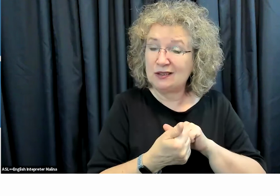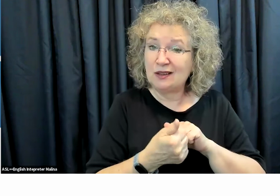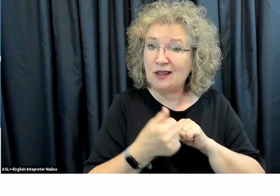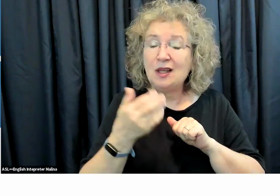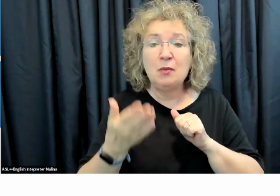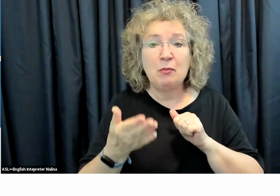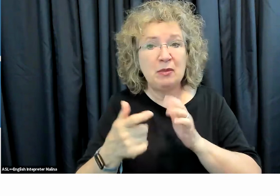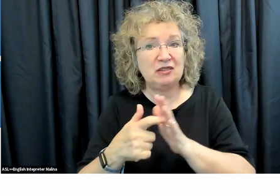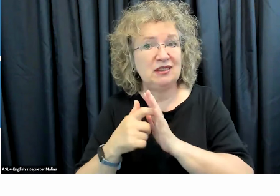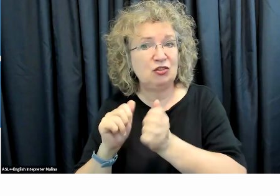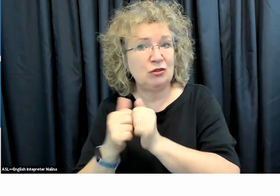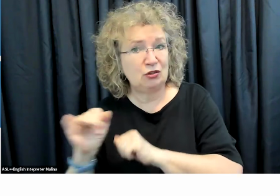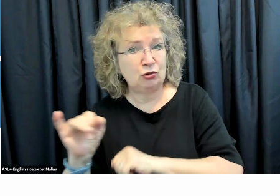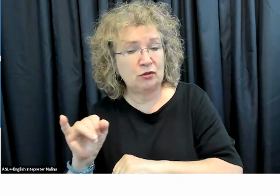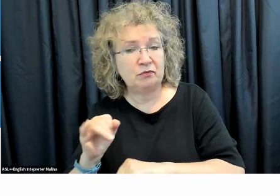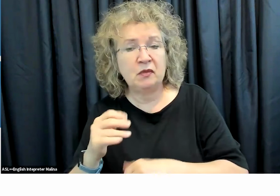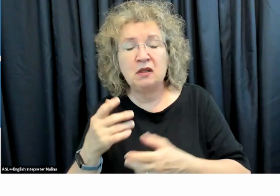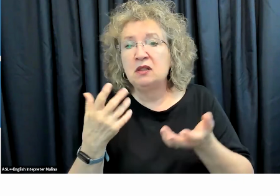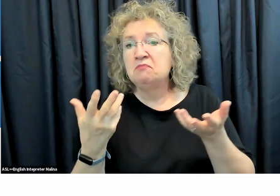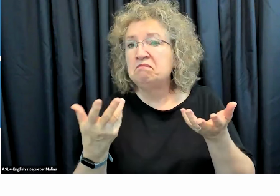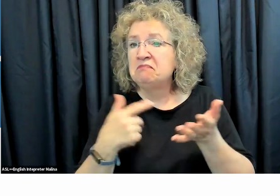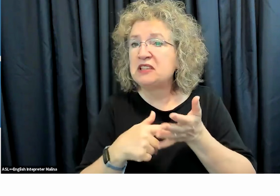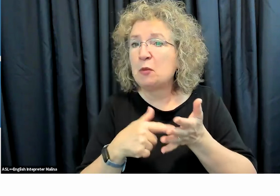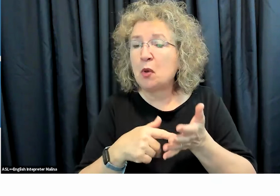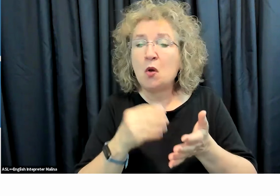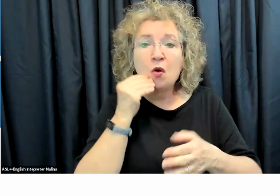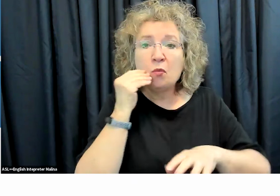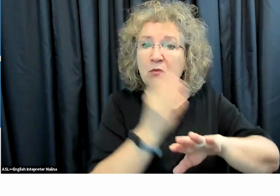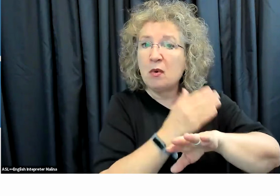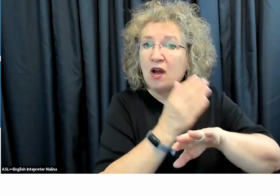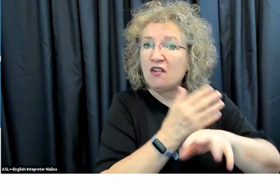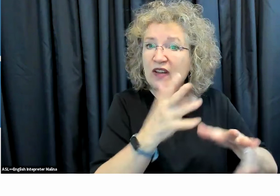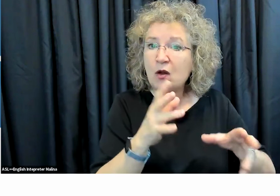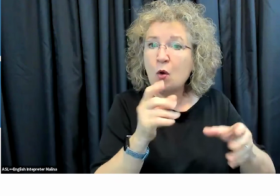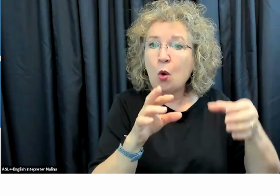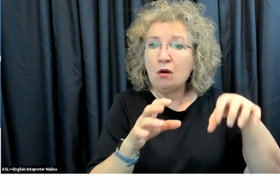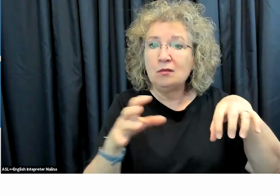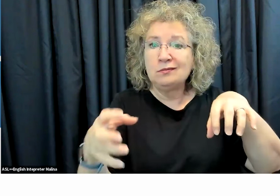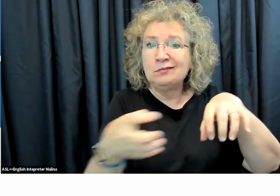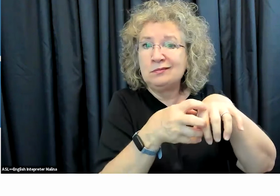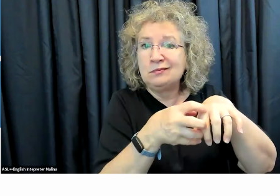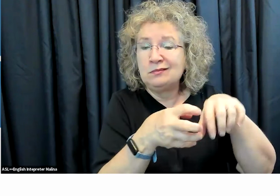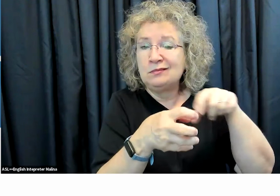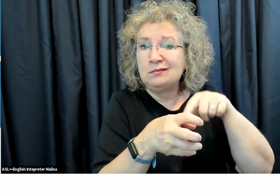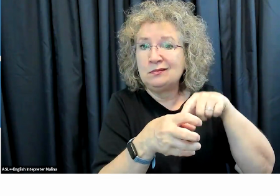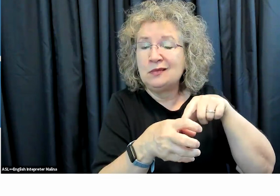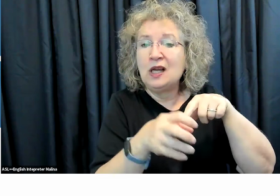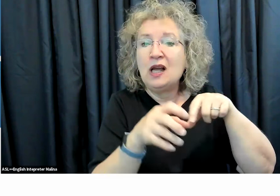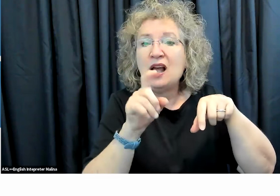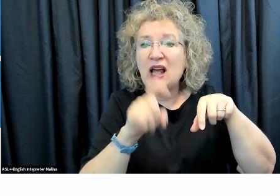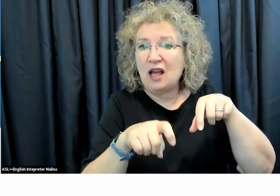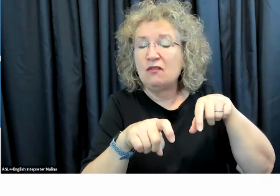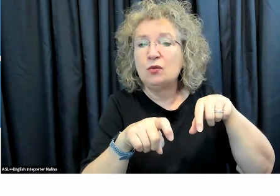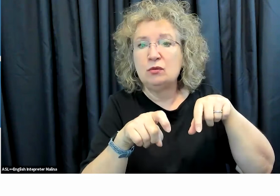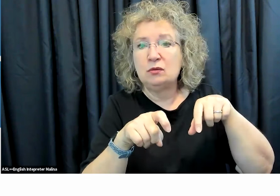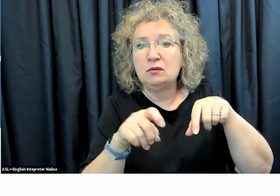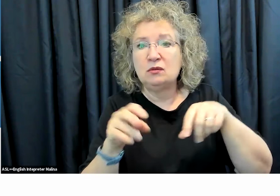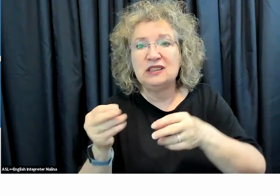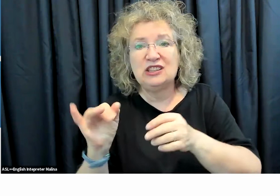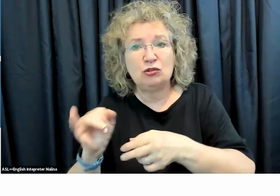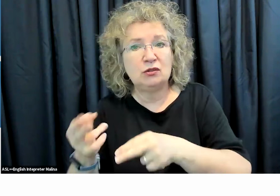remodel your home, or you have add an addition to your home. That conversation is